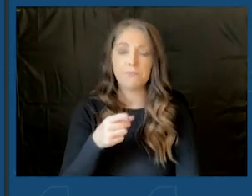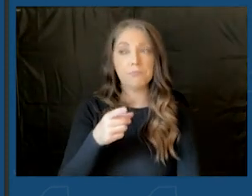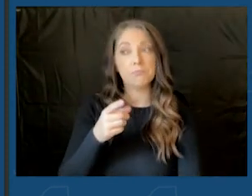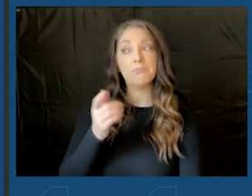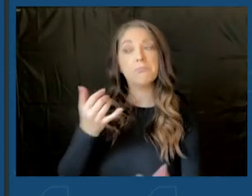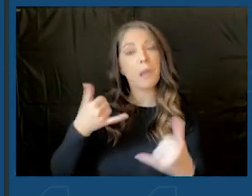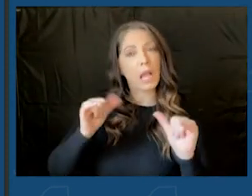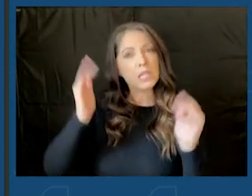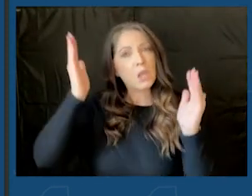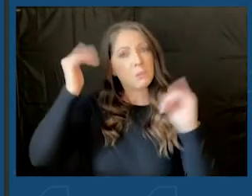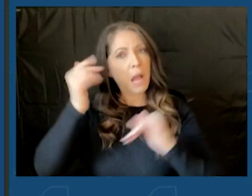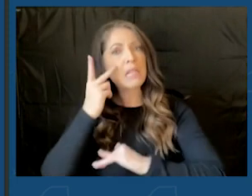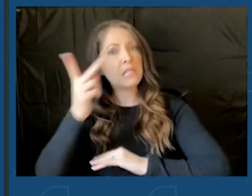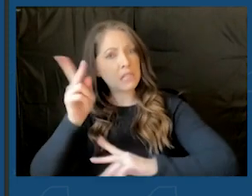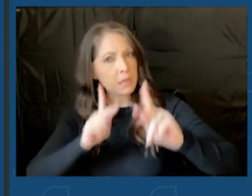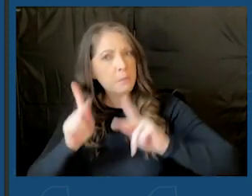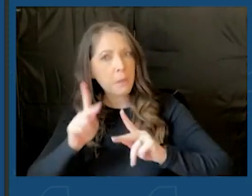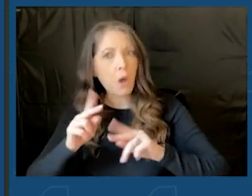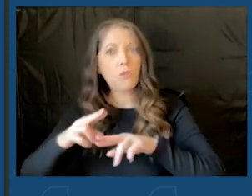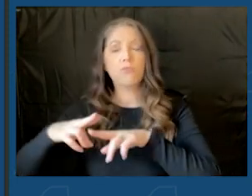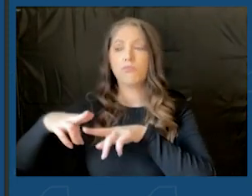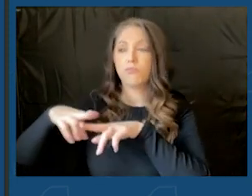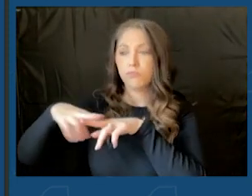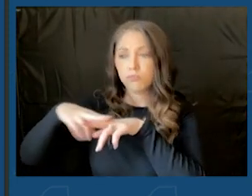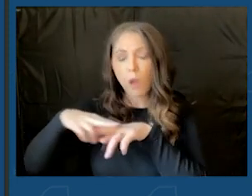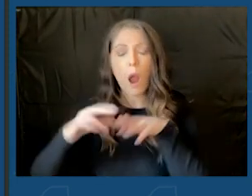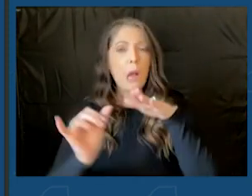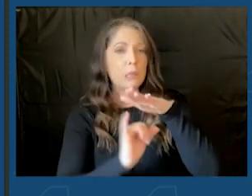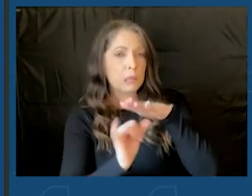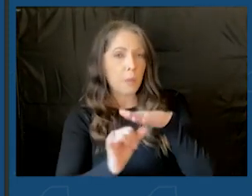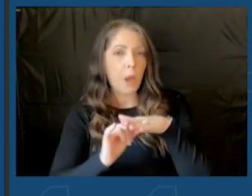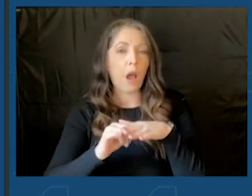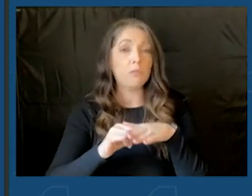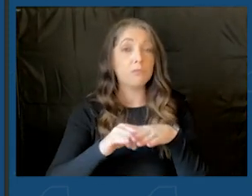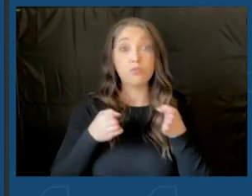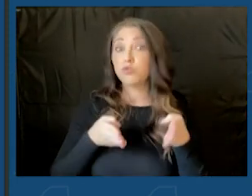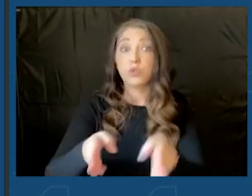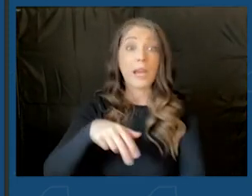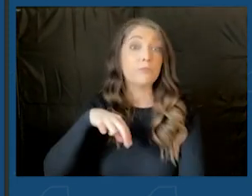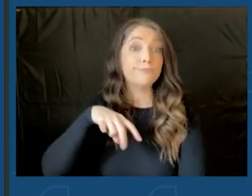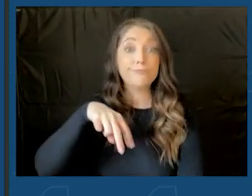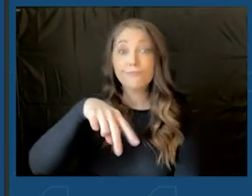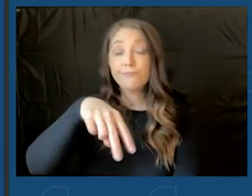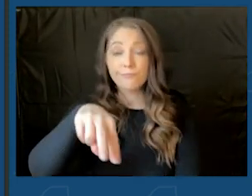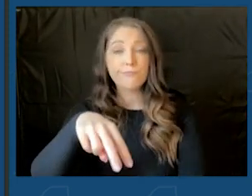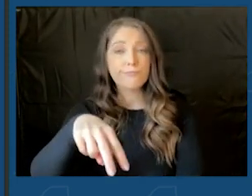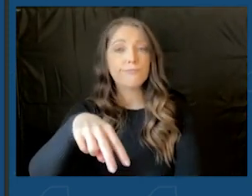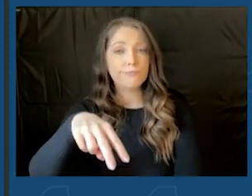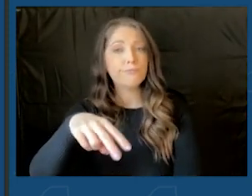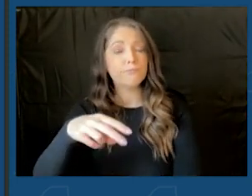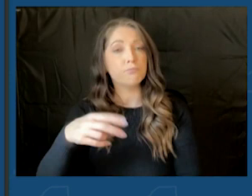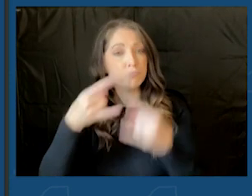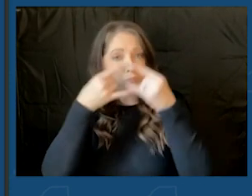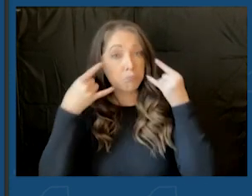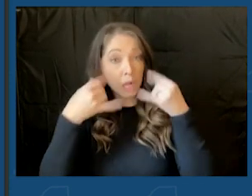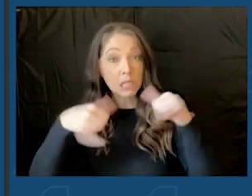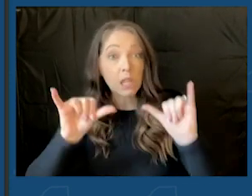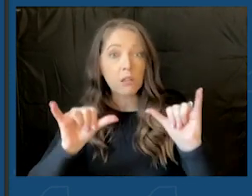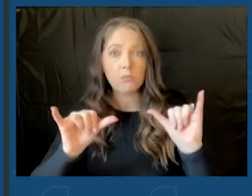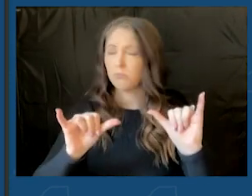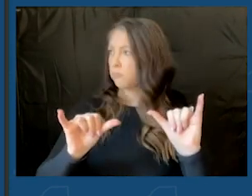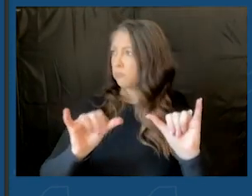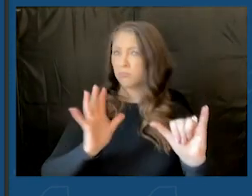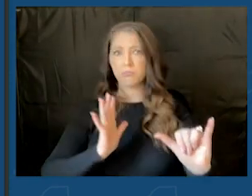and subways and walking down the streets. I walk the streets of Manhattan almost every day, and I see people still wearing them. That is their choice.